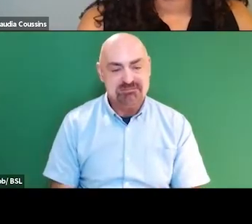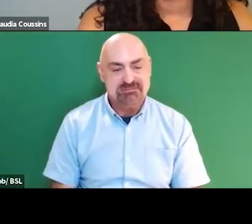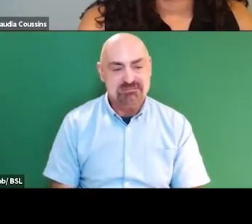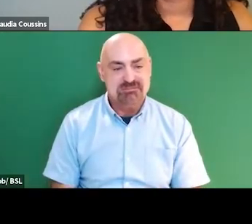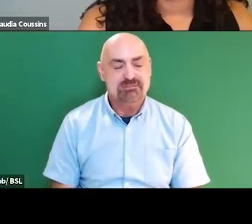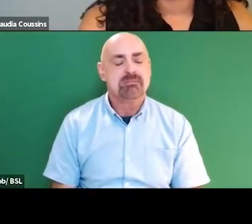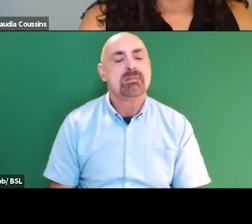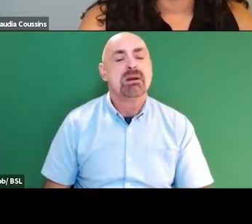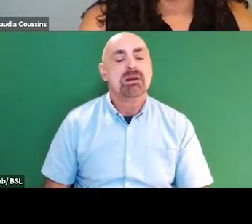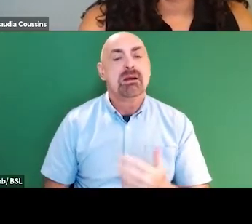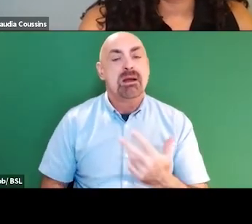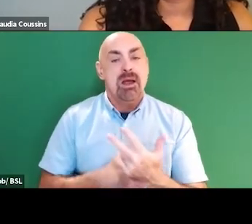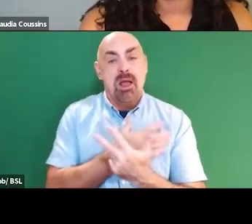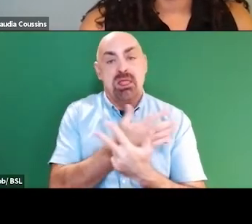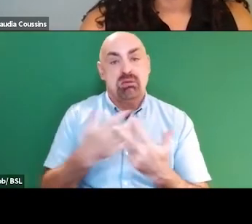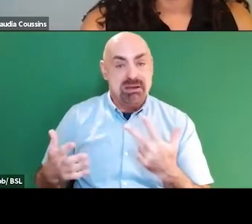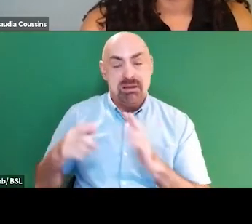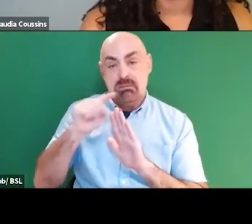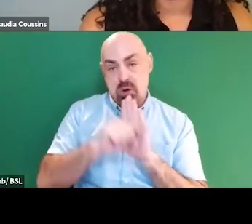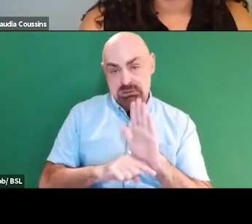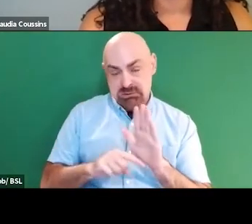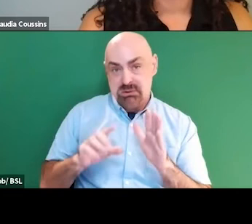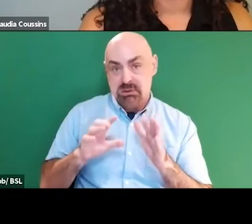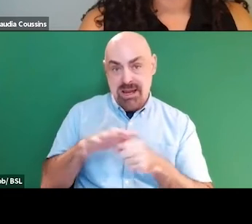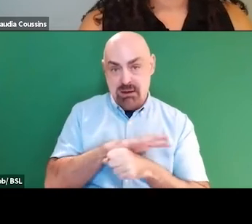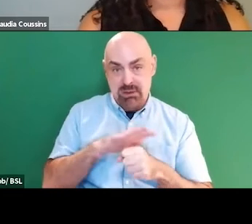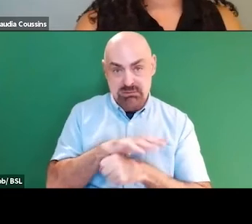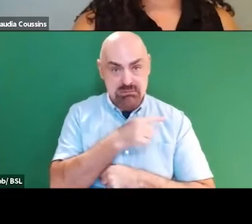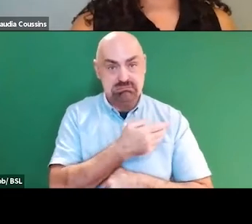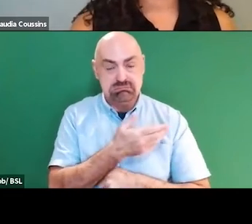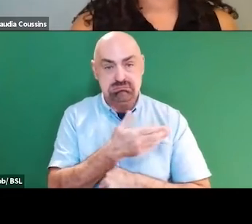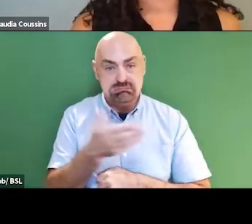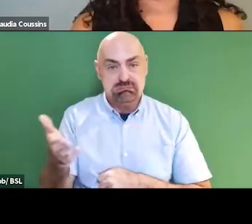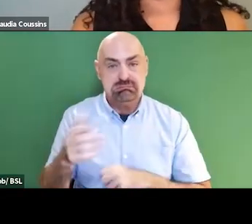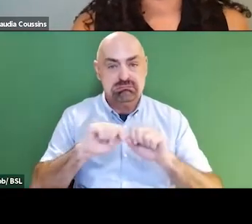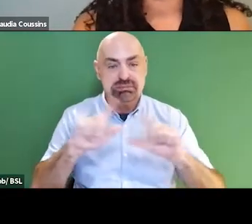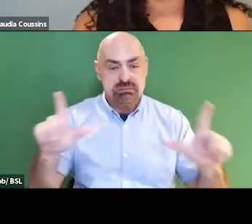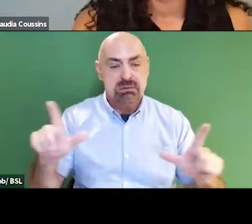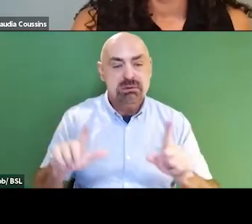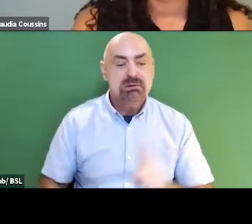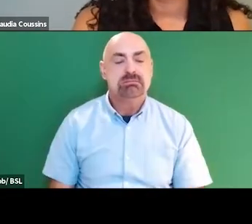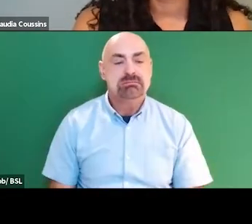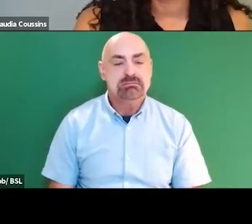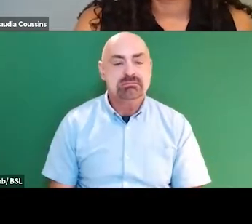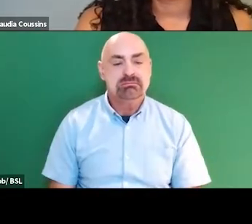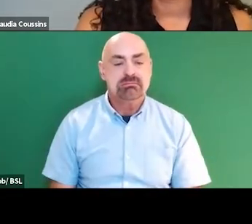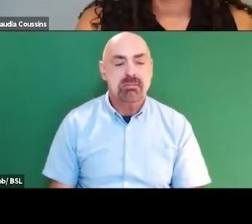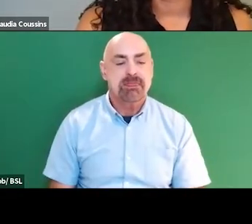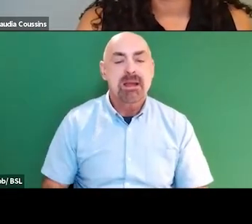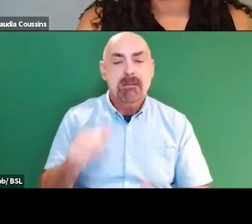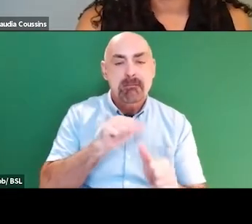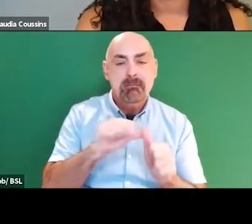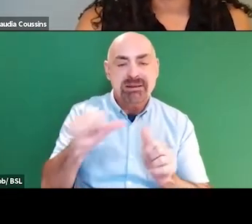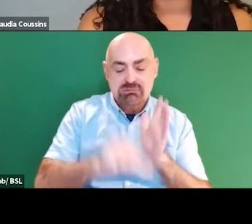The 3 policy areas that directly relate to Family Hub implementation, which we have been working on so far, are the Best Start for Life,